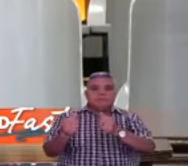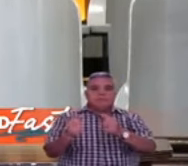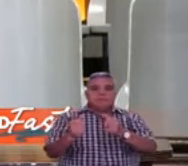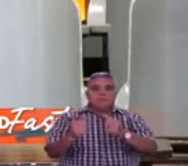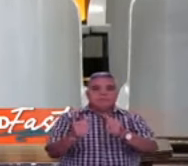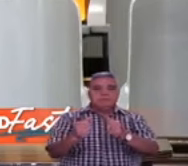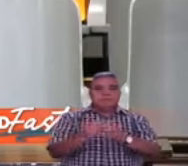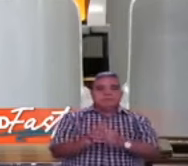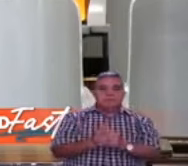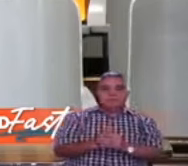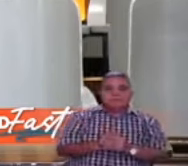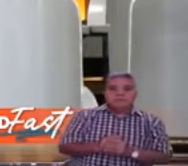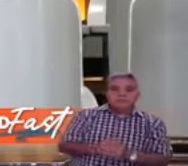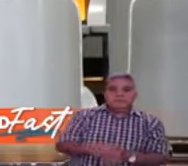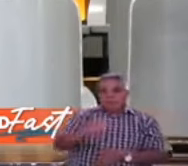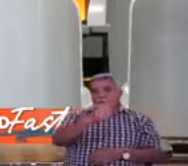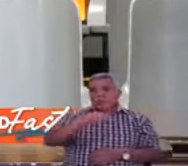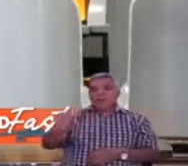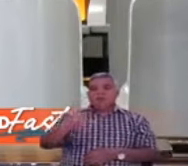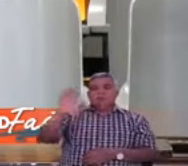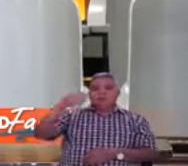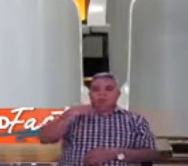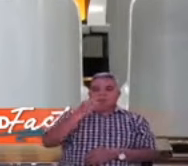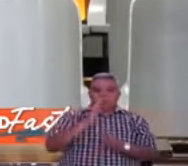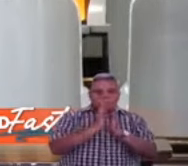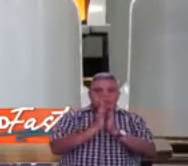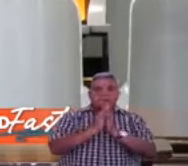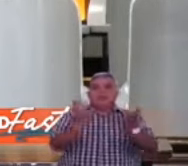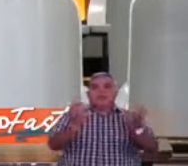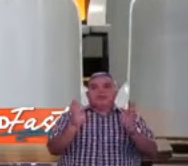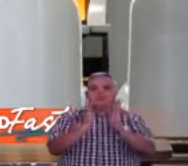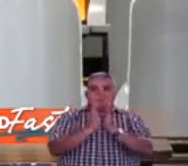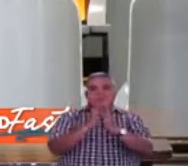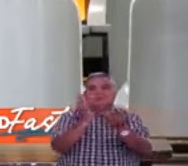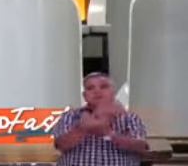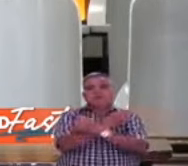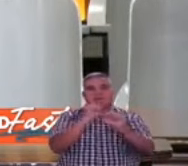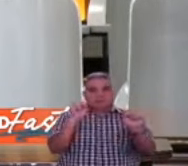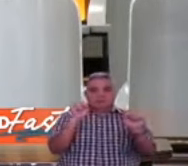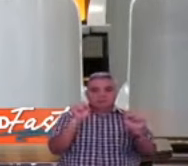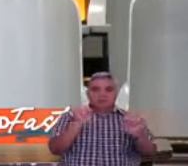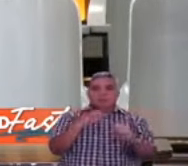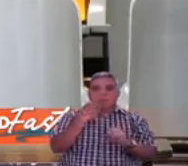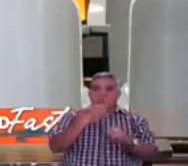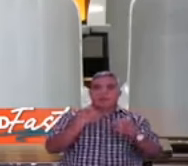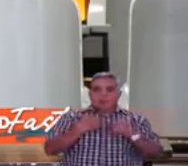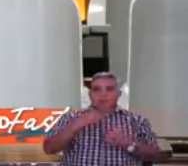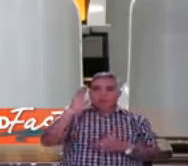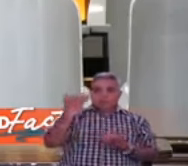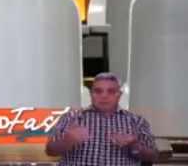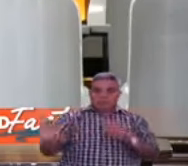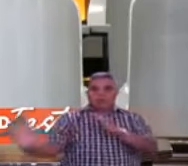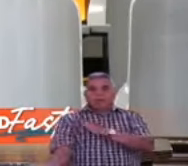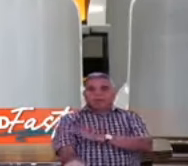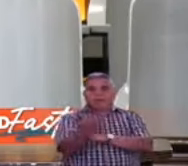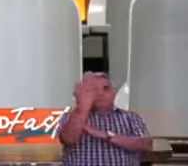so. In the balcony, is there anyone? Pastor, please pray for me. I want to be saved. I want Christ in my life. May ana ba garong bundag?